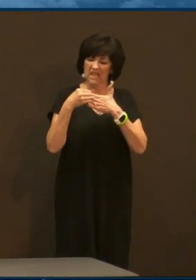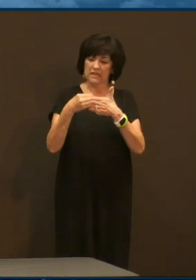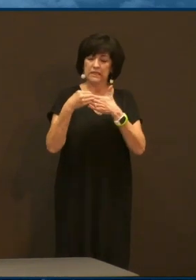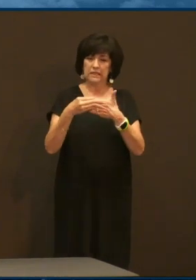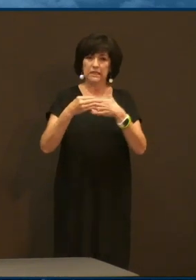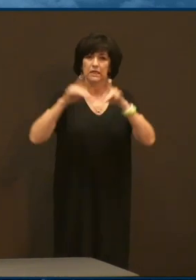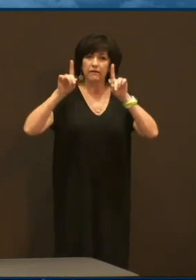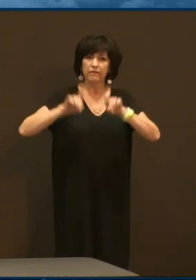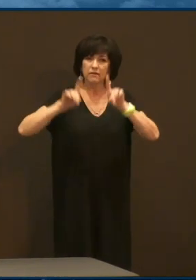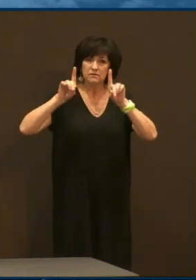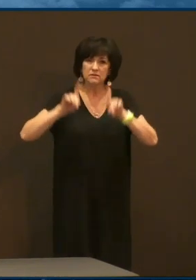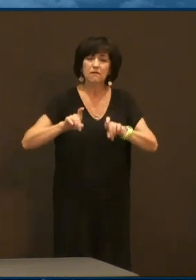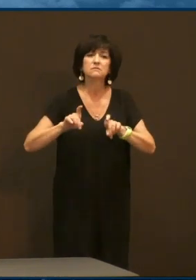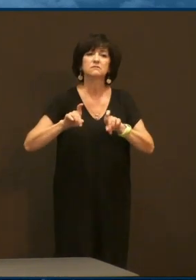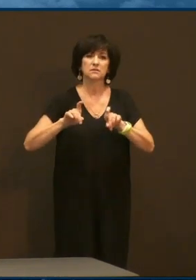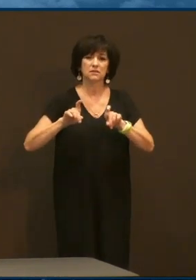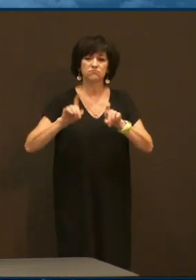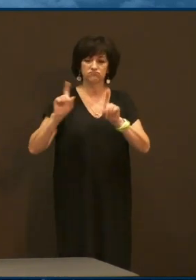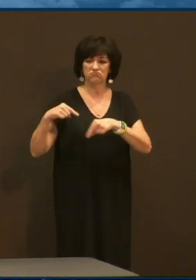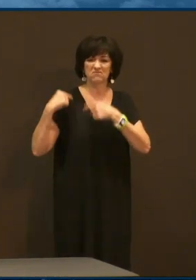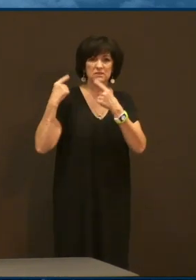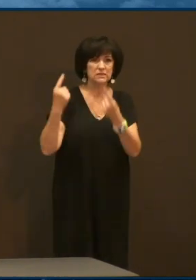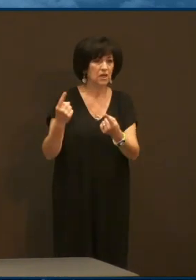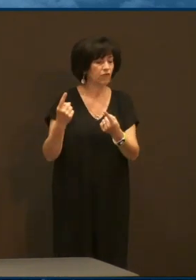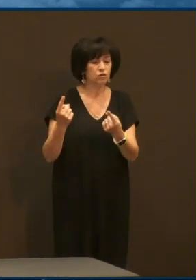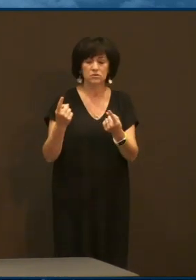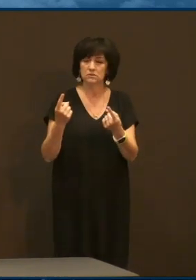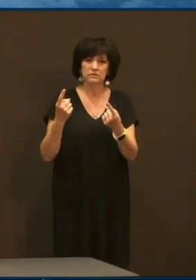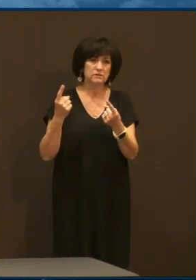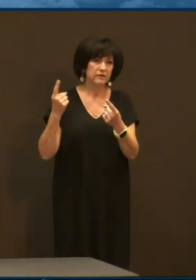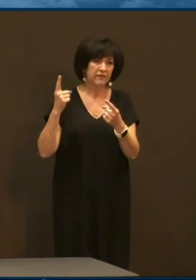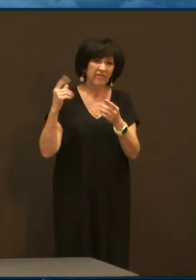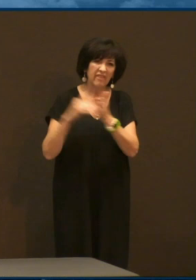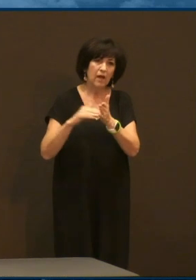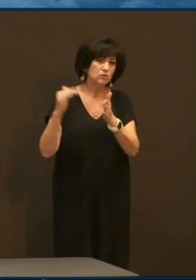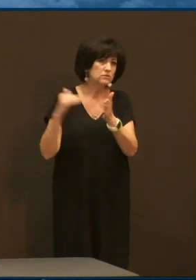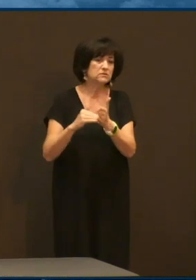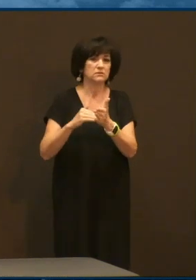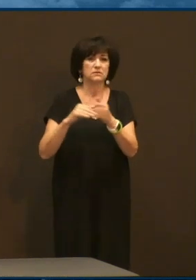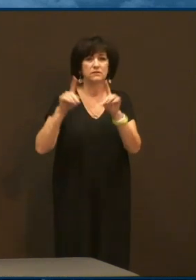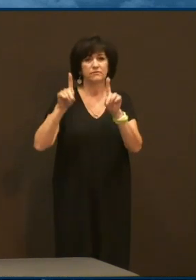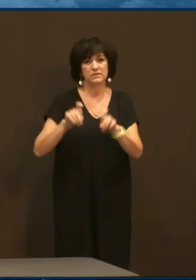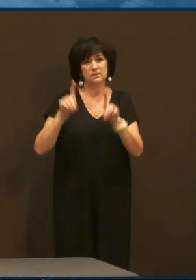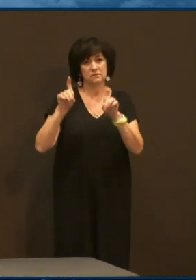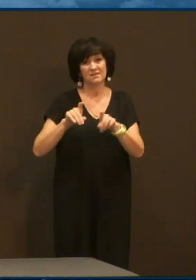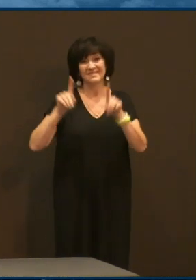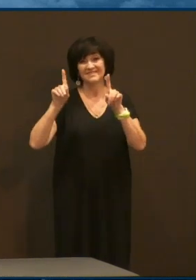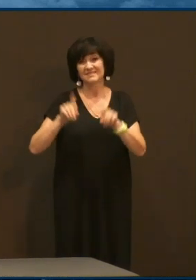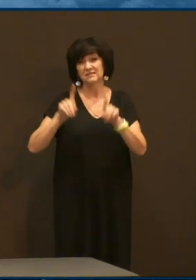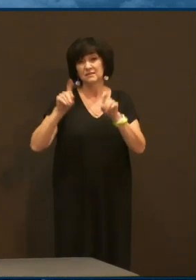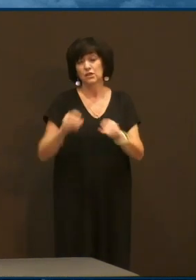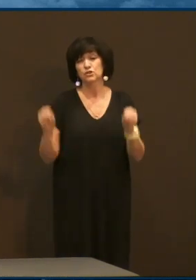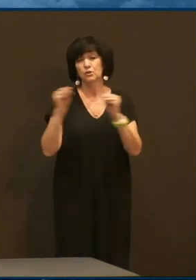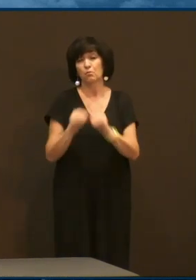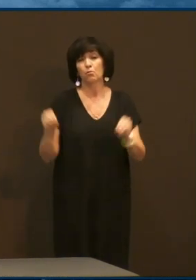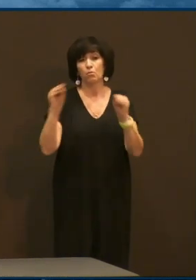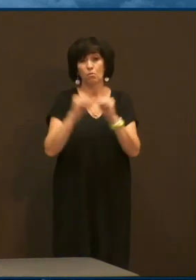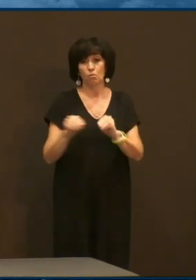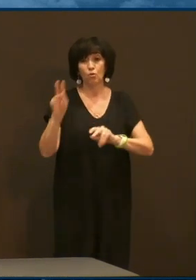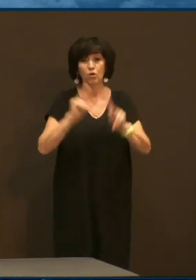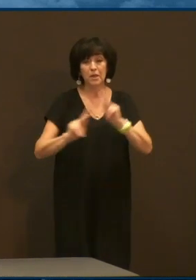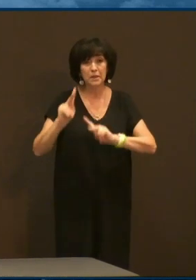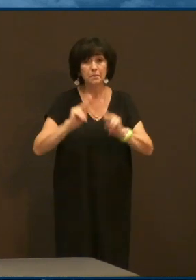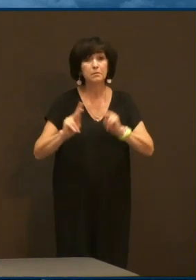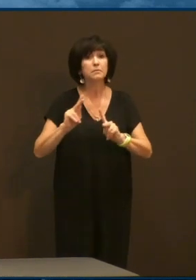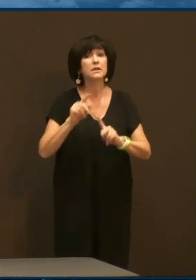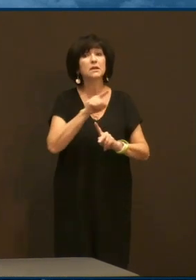over the last several weeks. Thousands of tests. We're testing more people that are asymptomatic, I think, that are symptomatic.